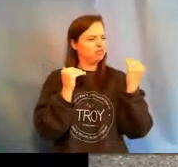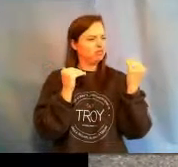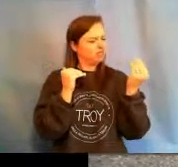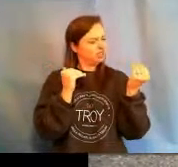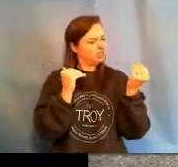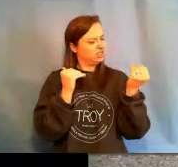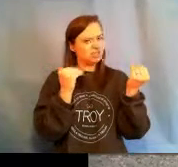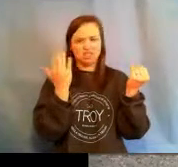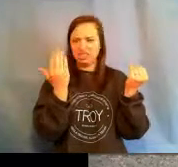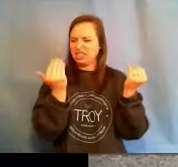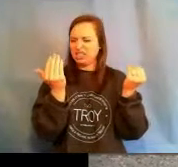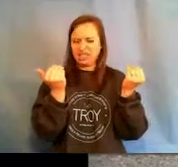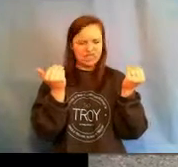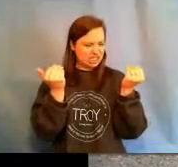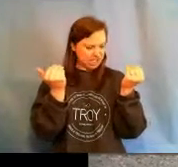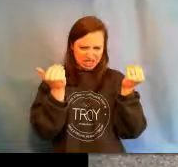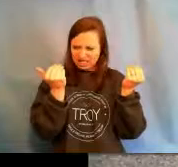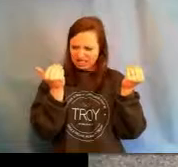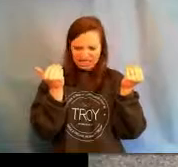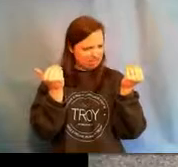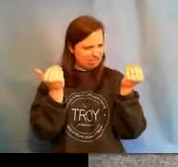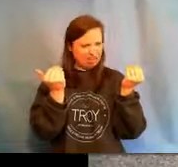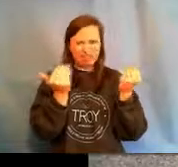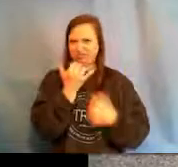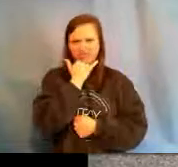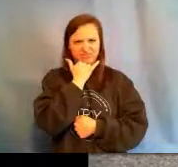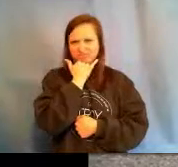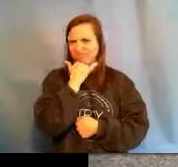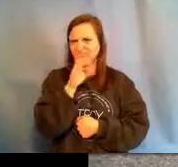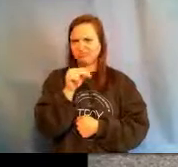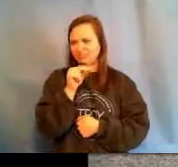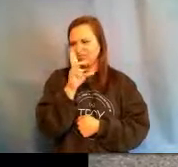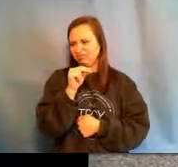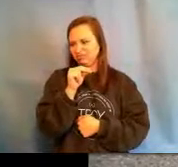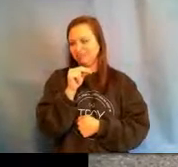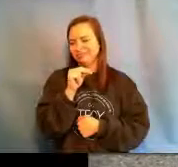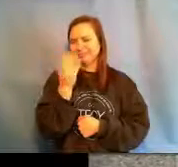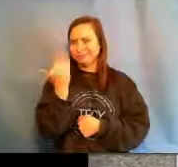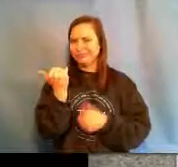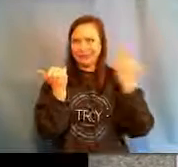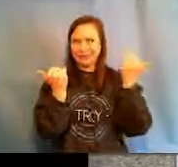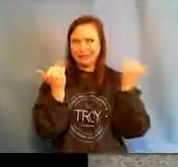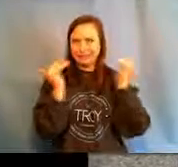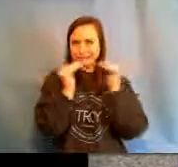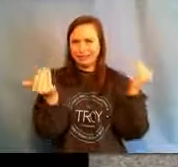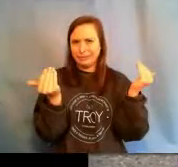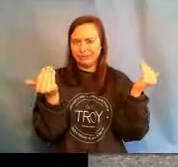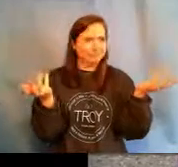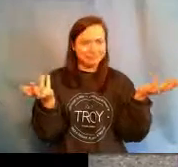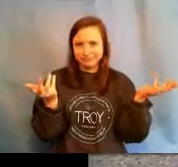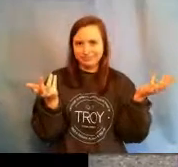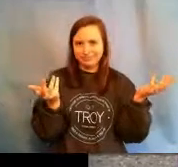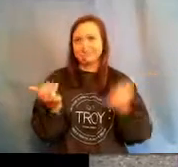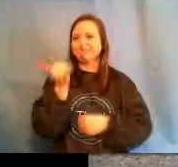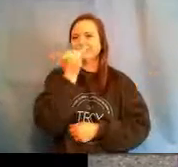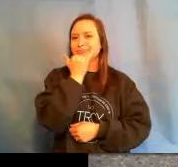Is 15 the same as 14? No. 15 is the same as 15. So it